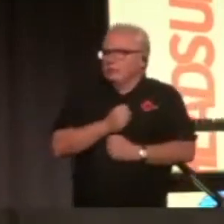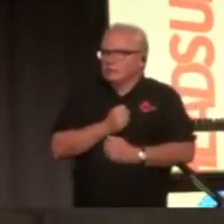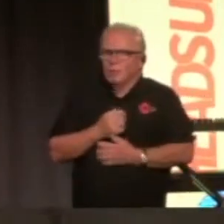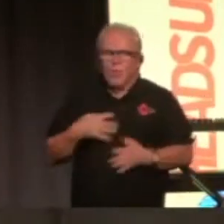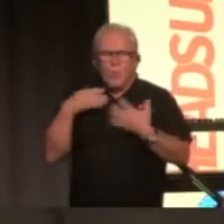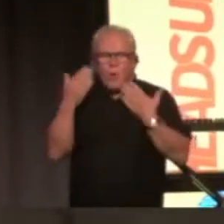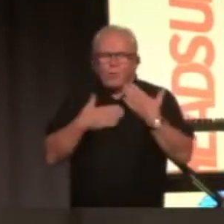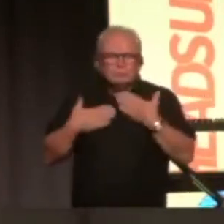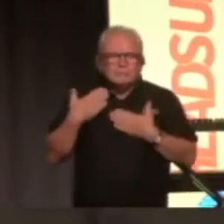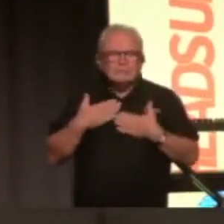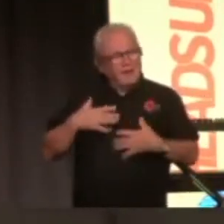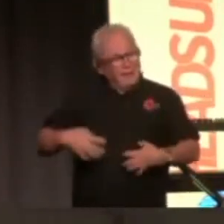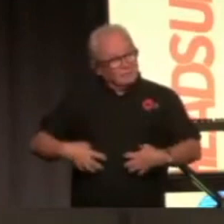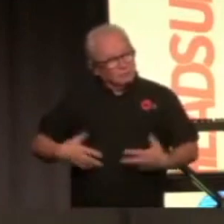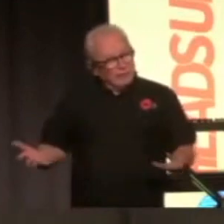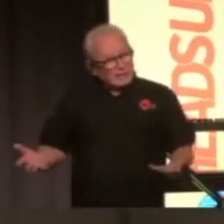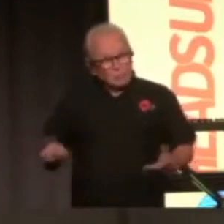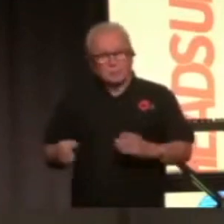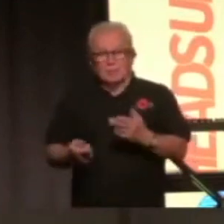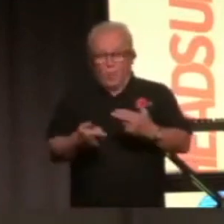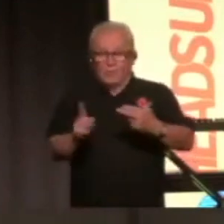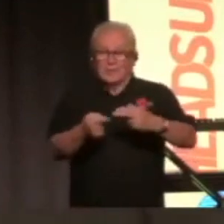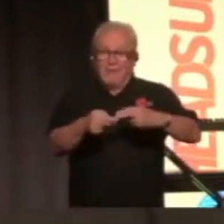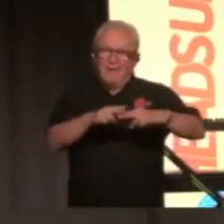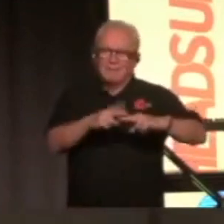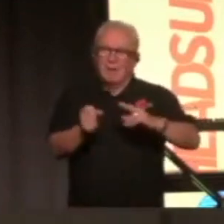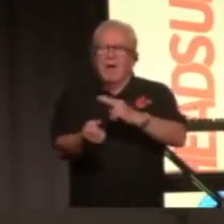afraid of what if.